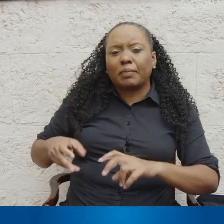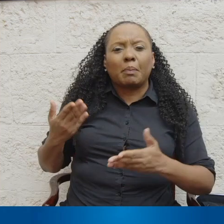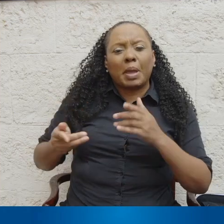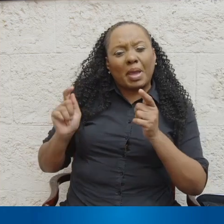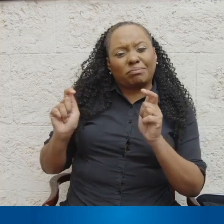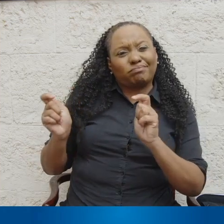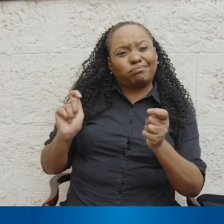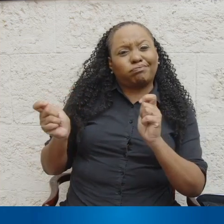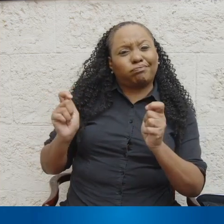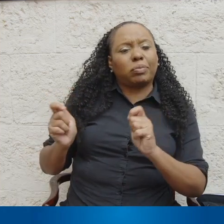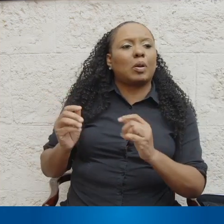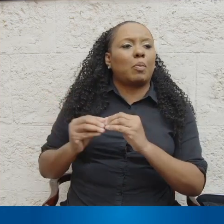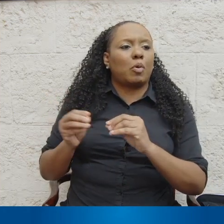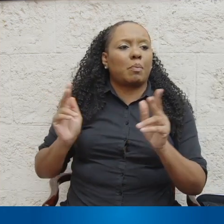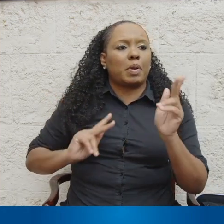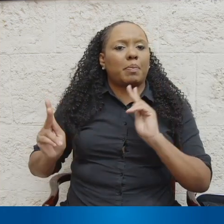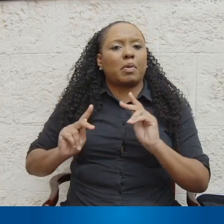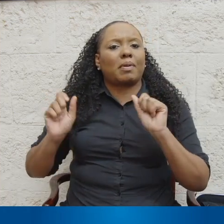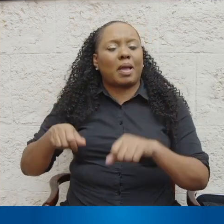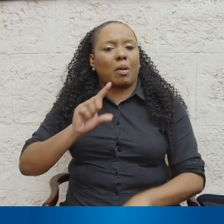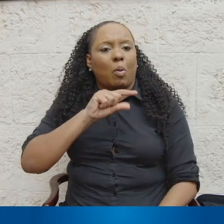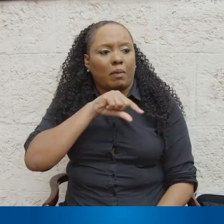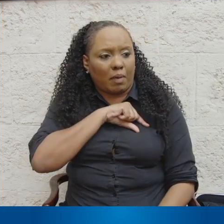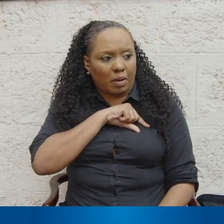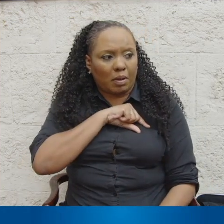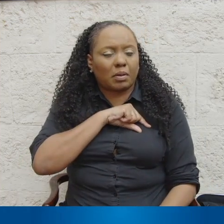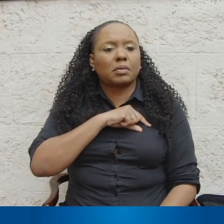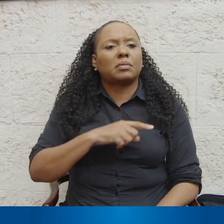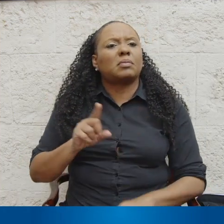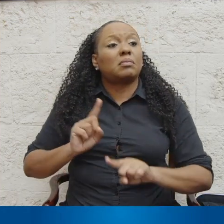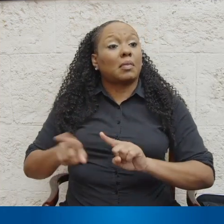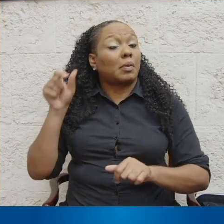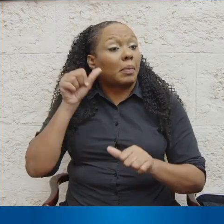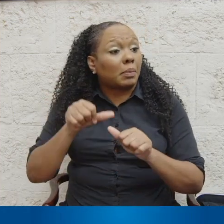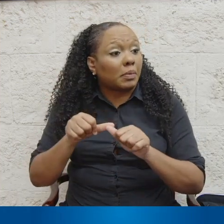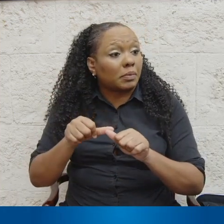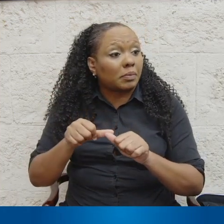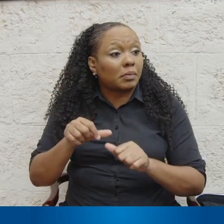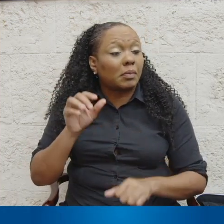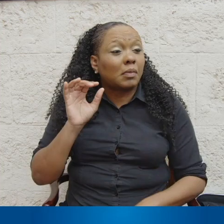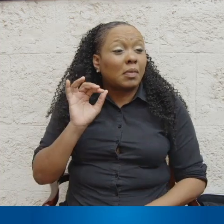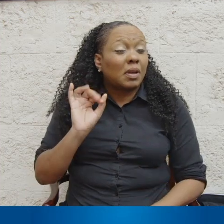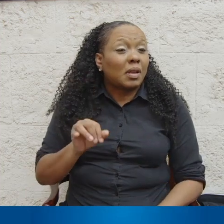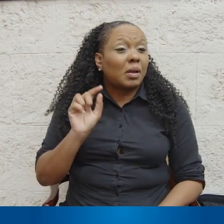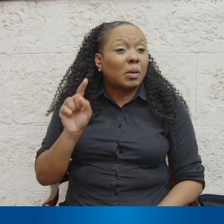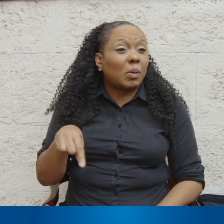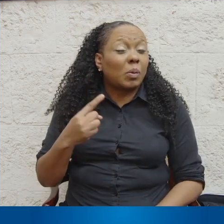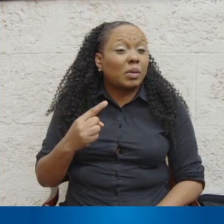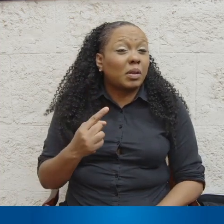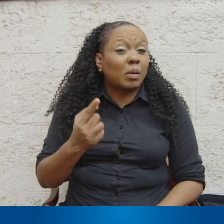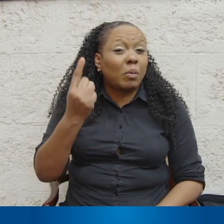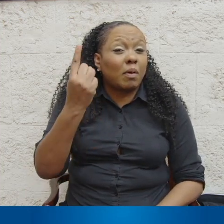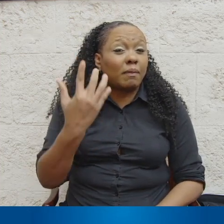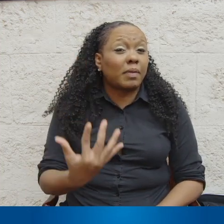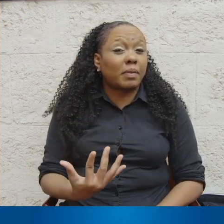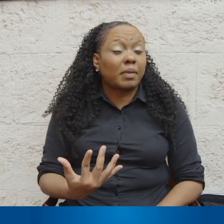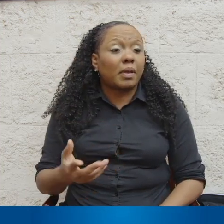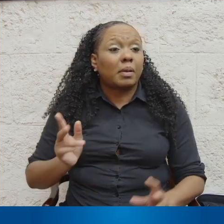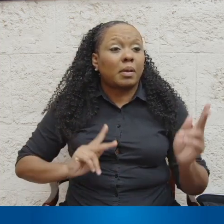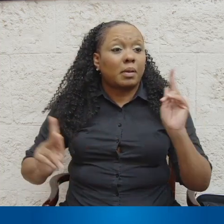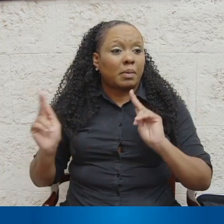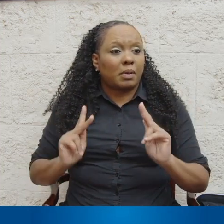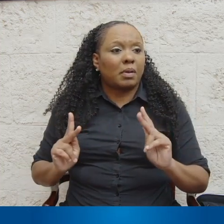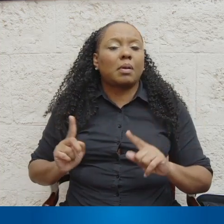that so more people will qualify. But the greater part of it, because remember, that is only 1/5 of the people in Barbados. So